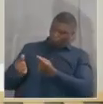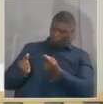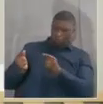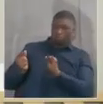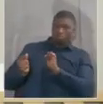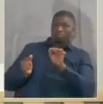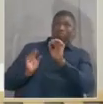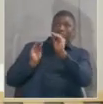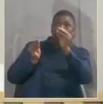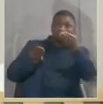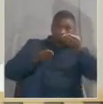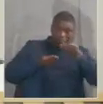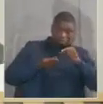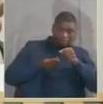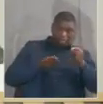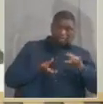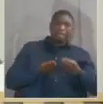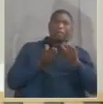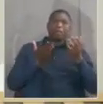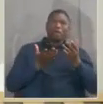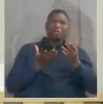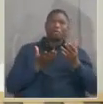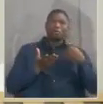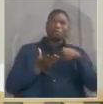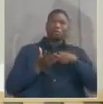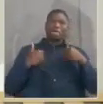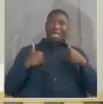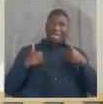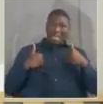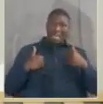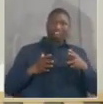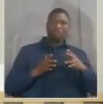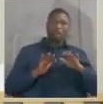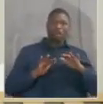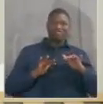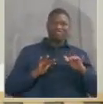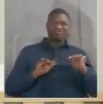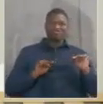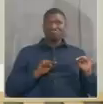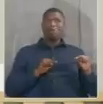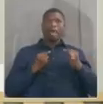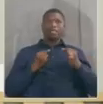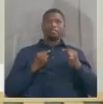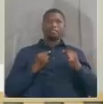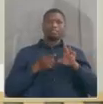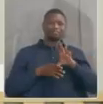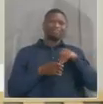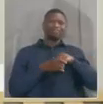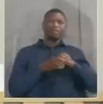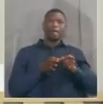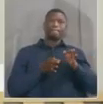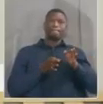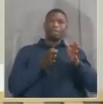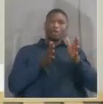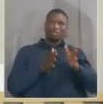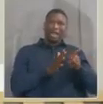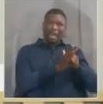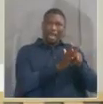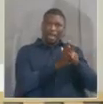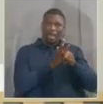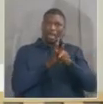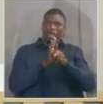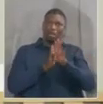initial threat and risk assessment of the threat that we had to deal with, which is political killings in